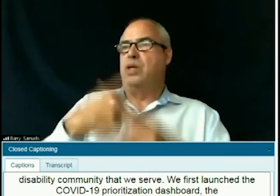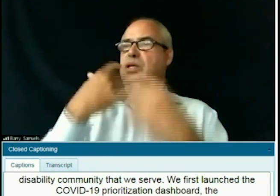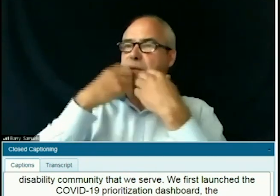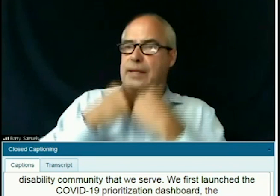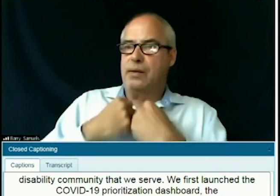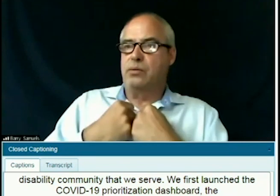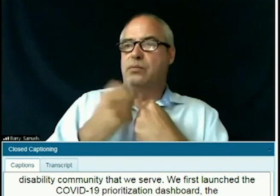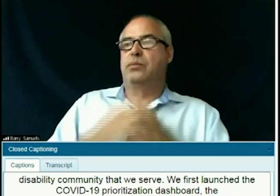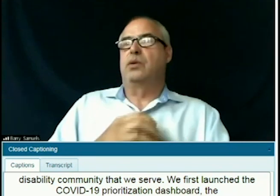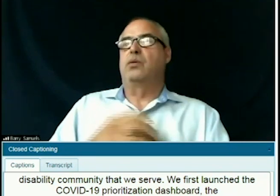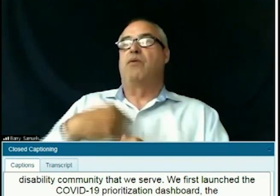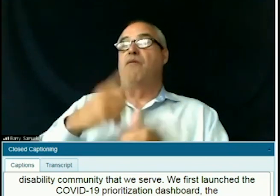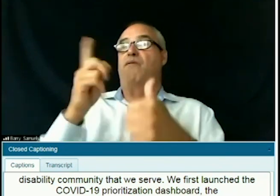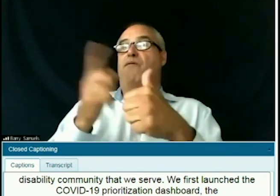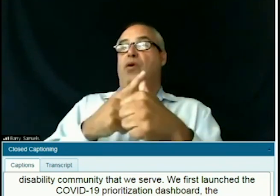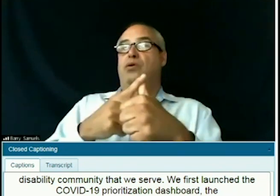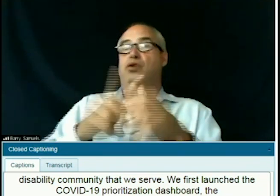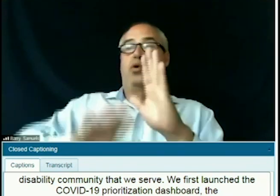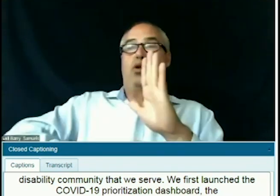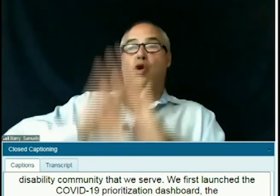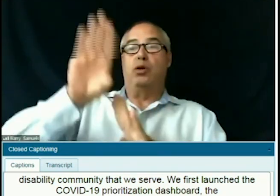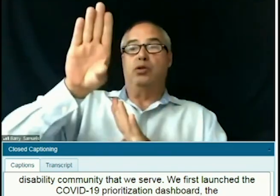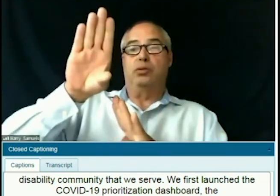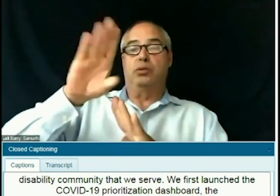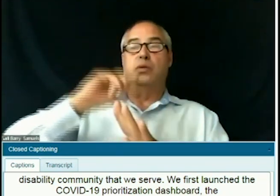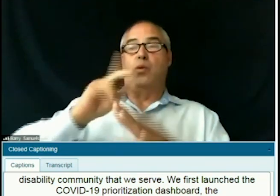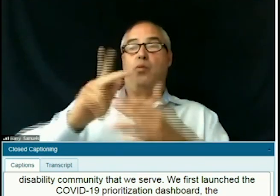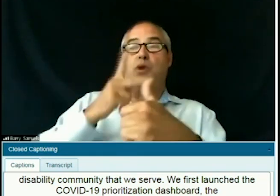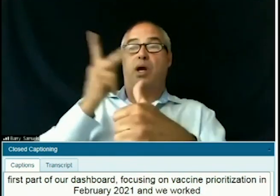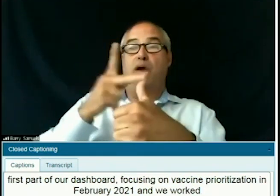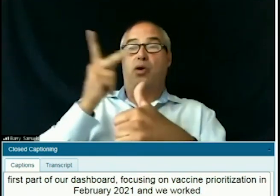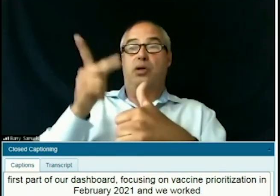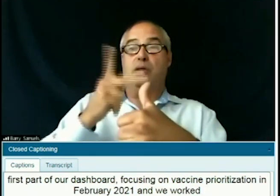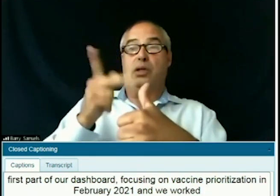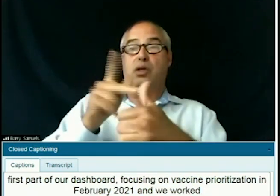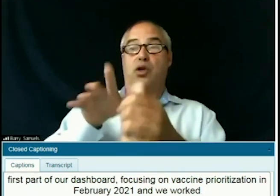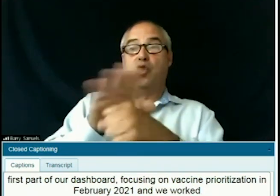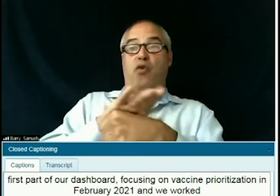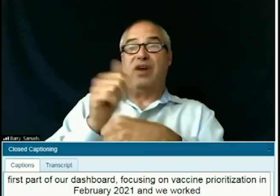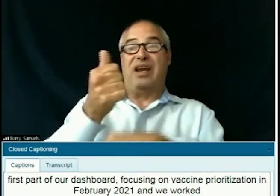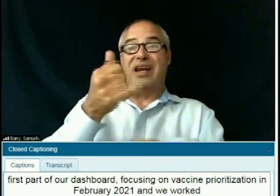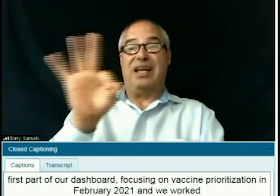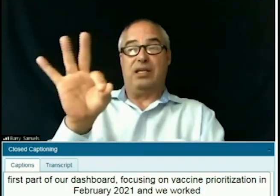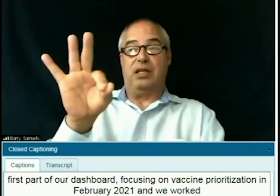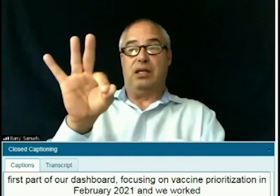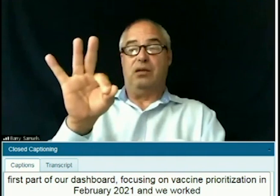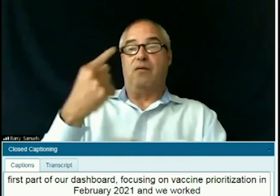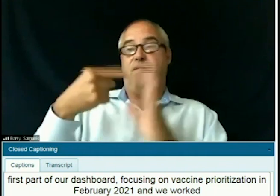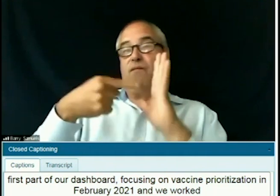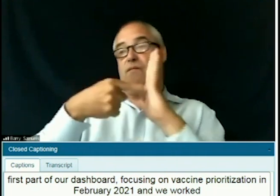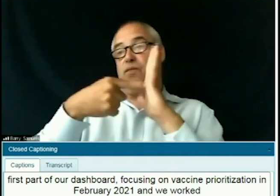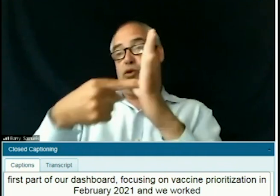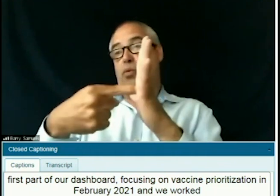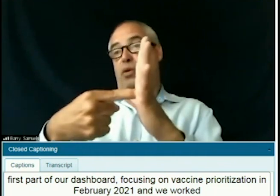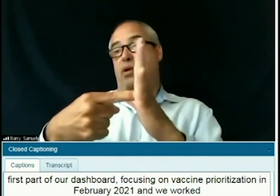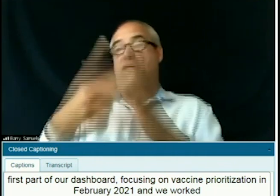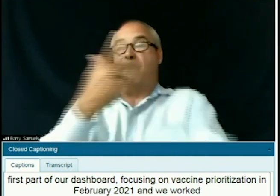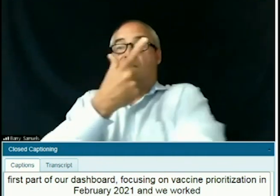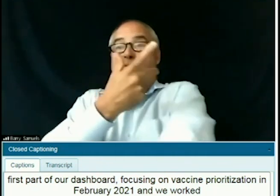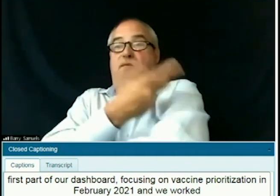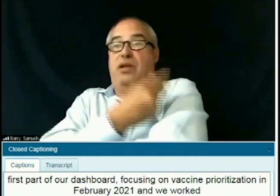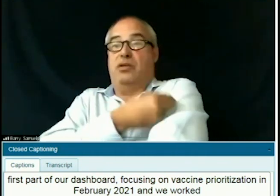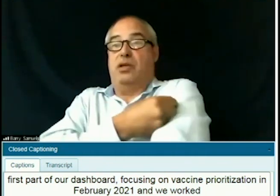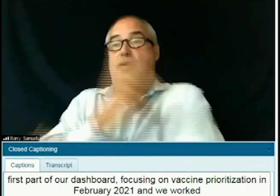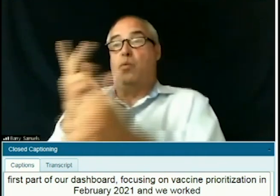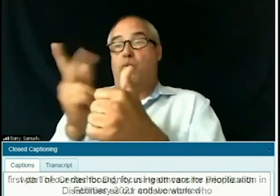first launched the COVID-19 prioritization dashboard, the first part of our dashboard, focusing on vaccine prioritization in February